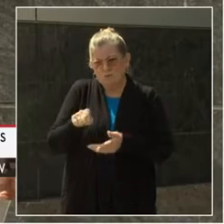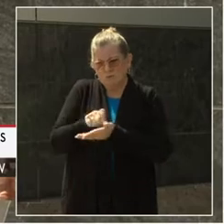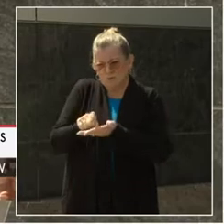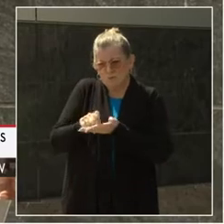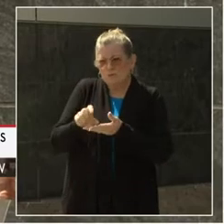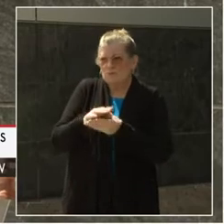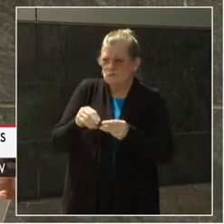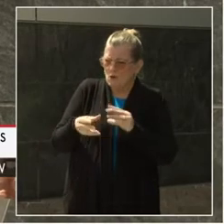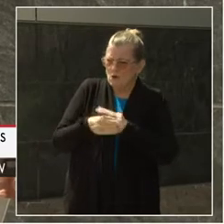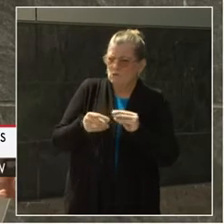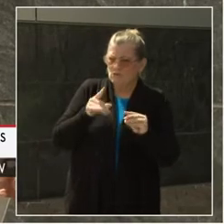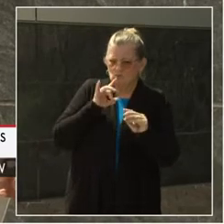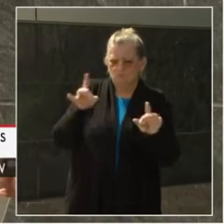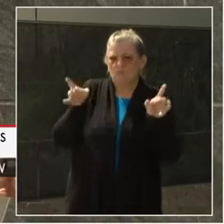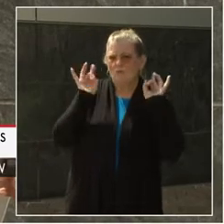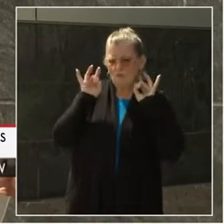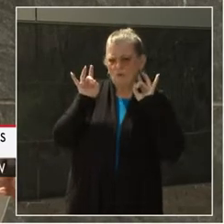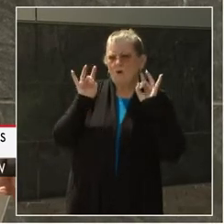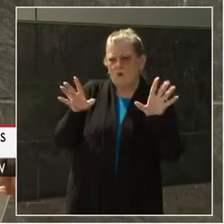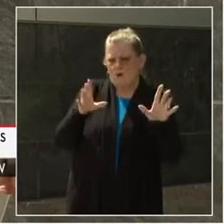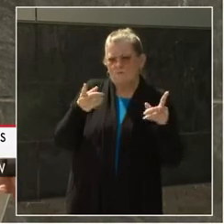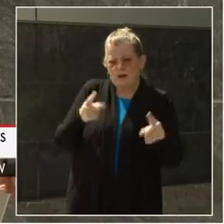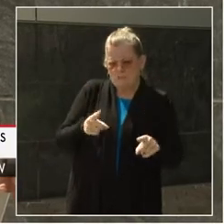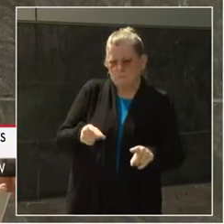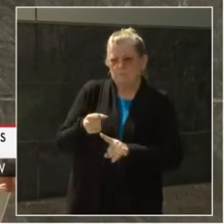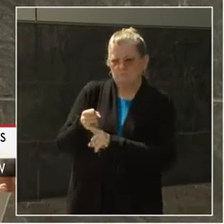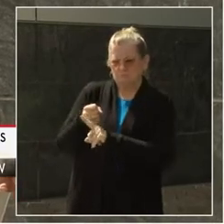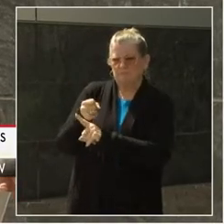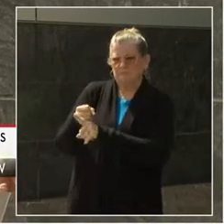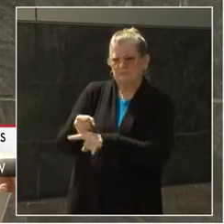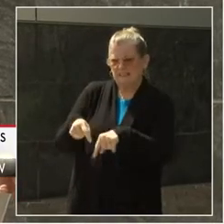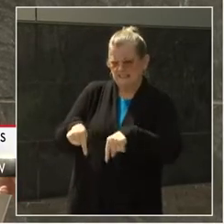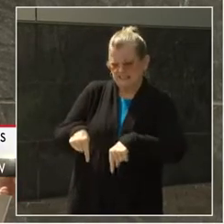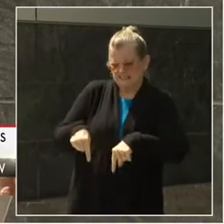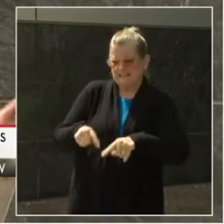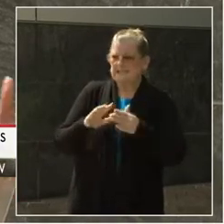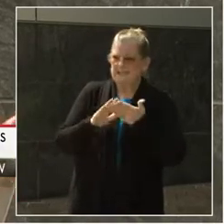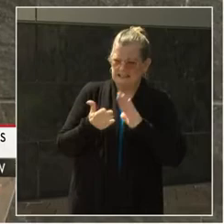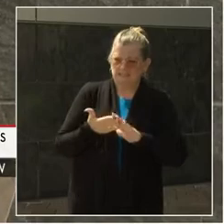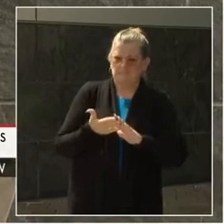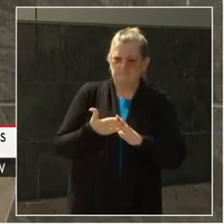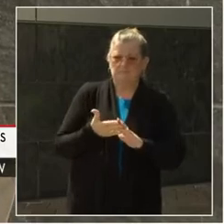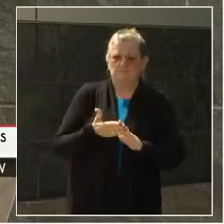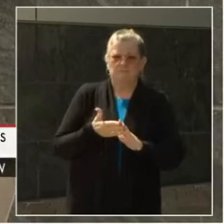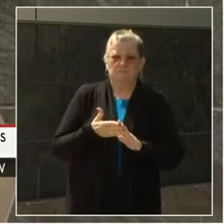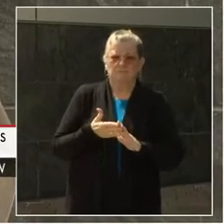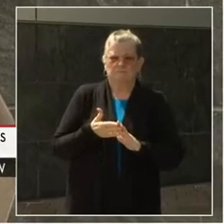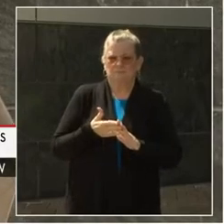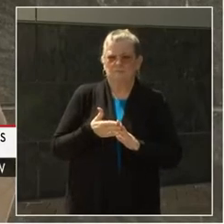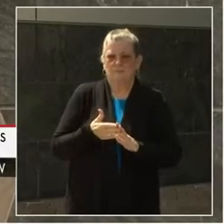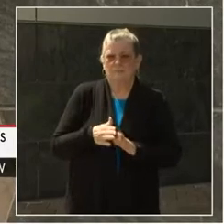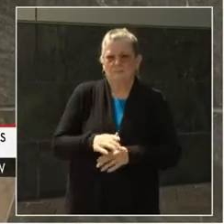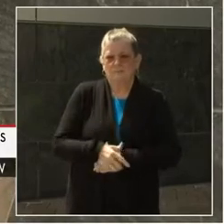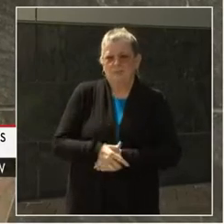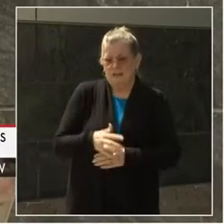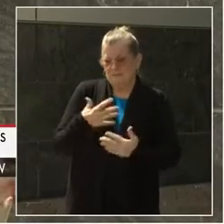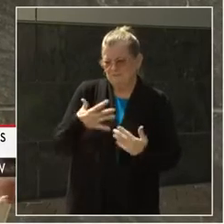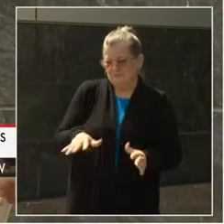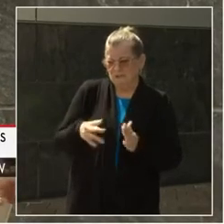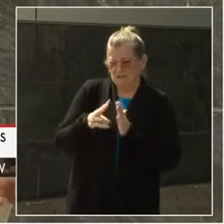tragic occurrence in our city, which, as I've been reading up on it, is